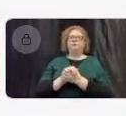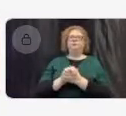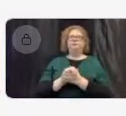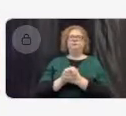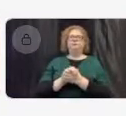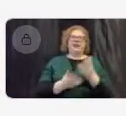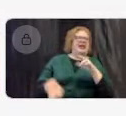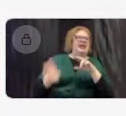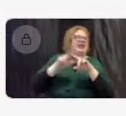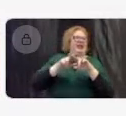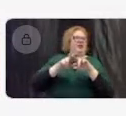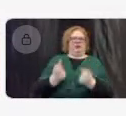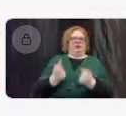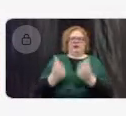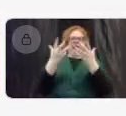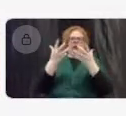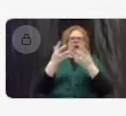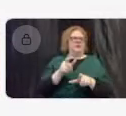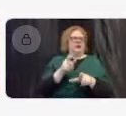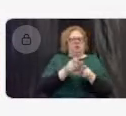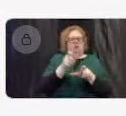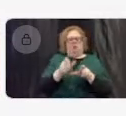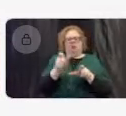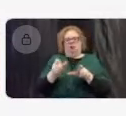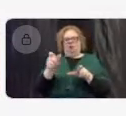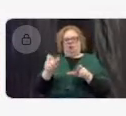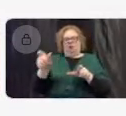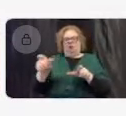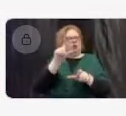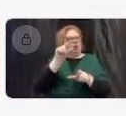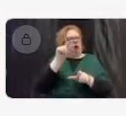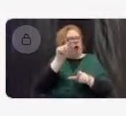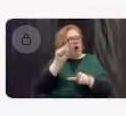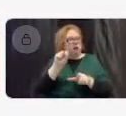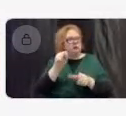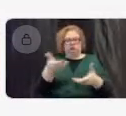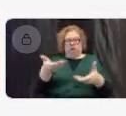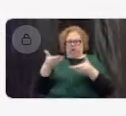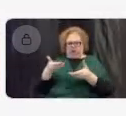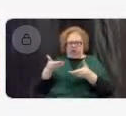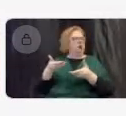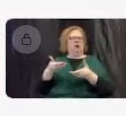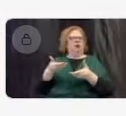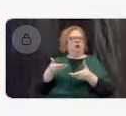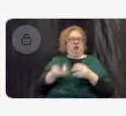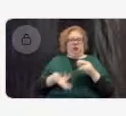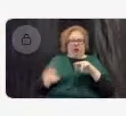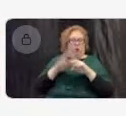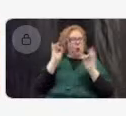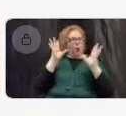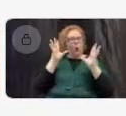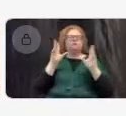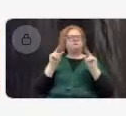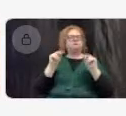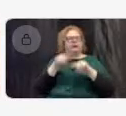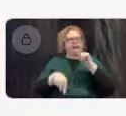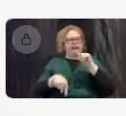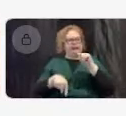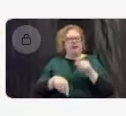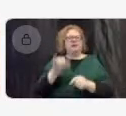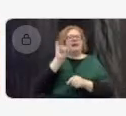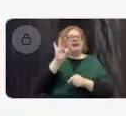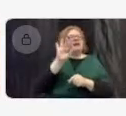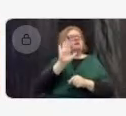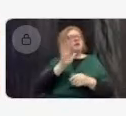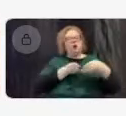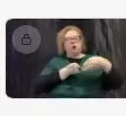increase the number of lots. That would bring it back to the commission. But changes in road